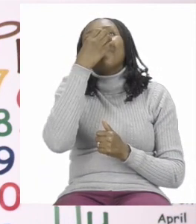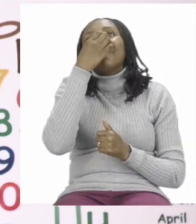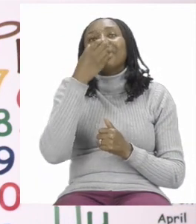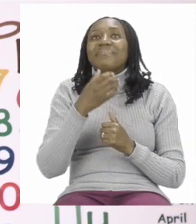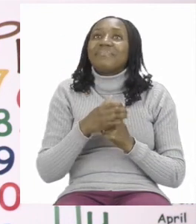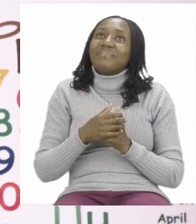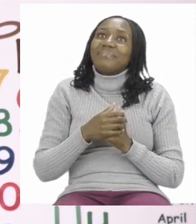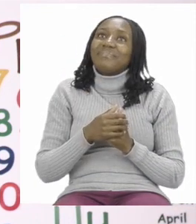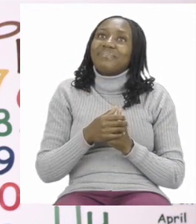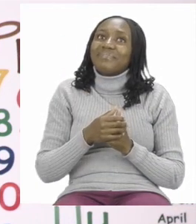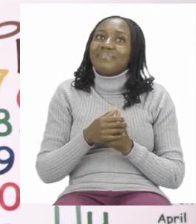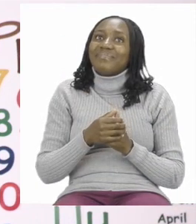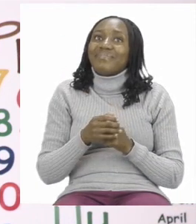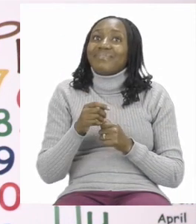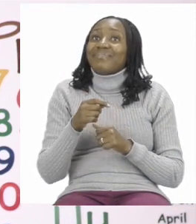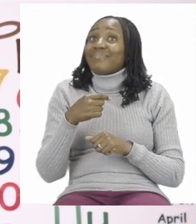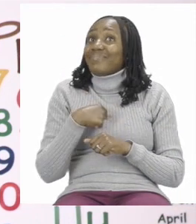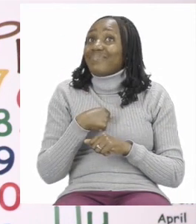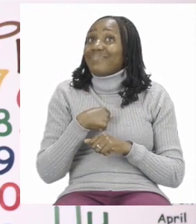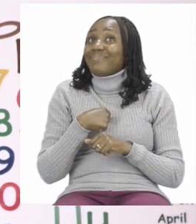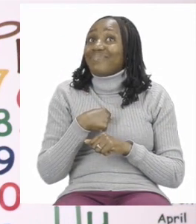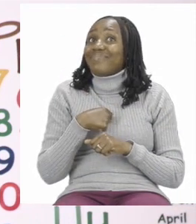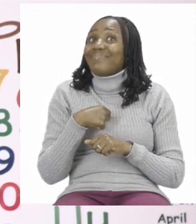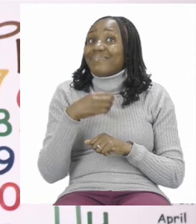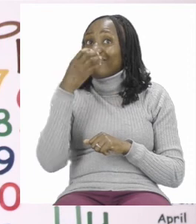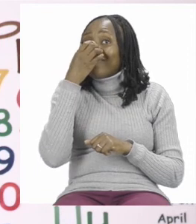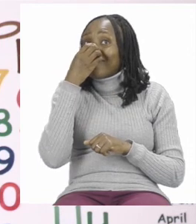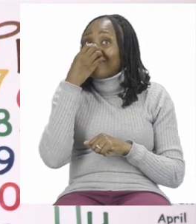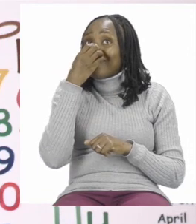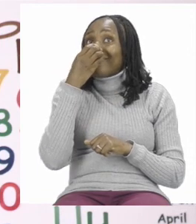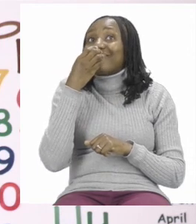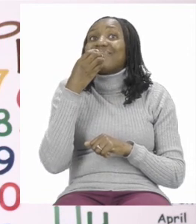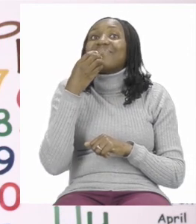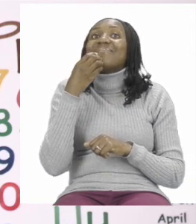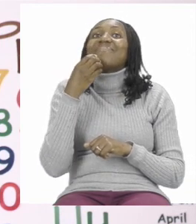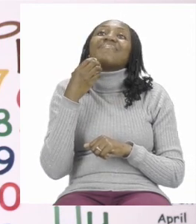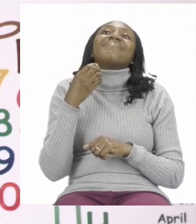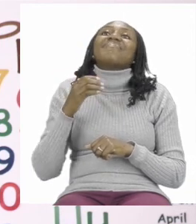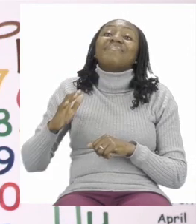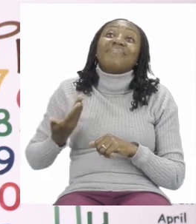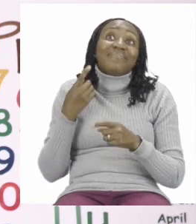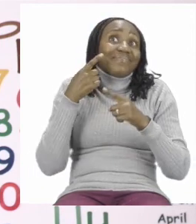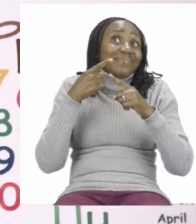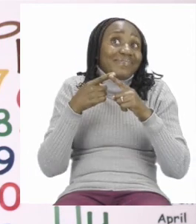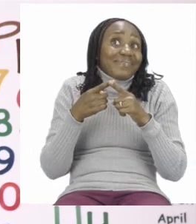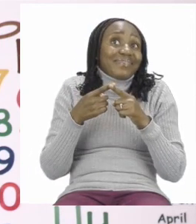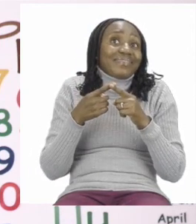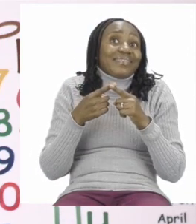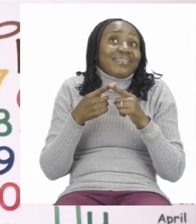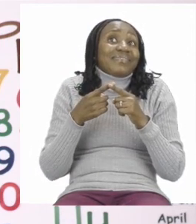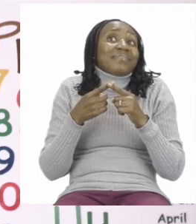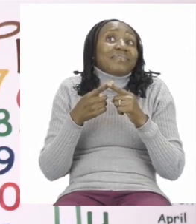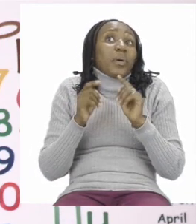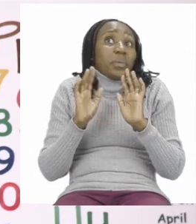Will you help me say goodbye to our friends today? There we go. Now, everyone, I